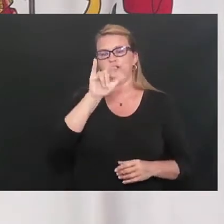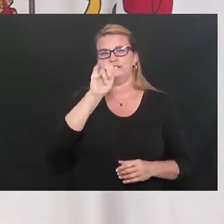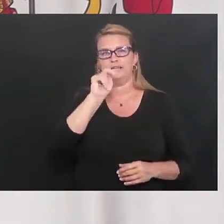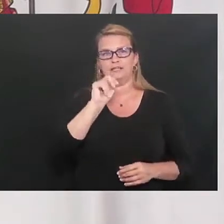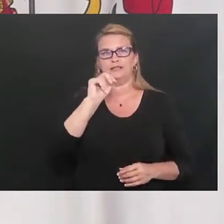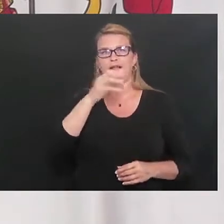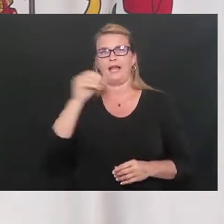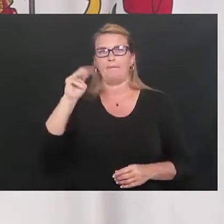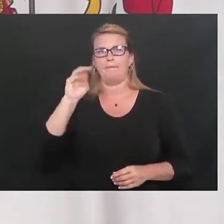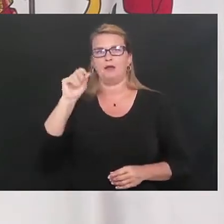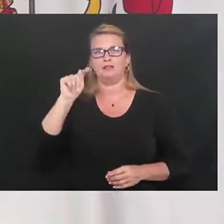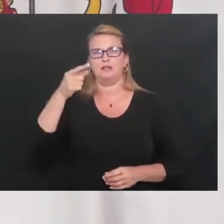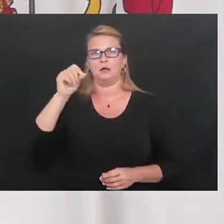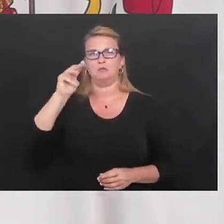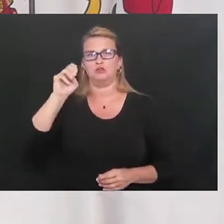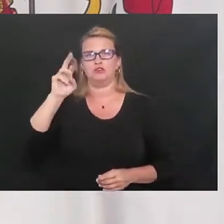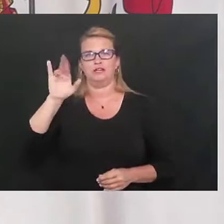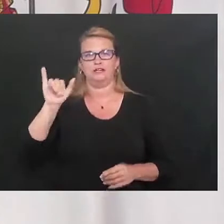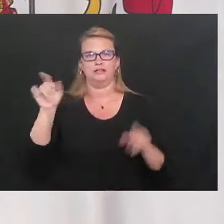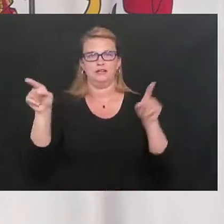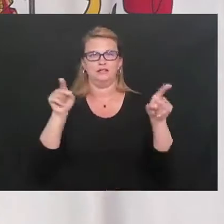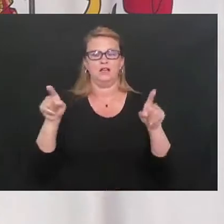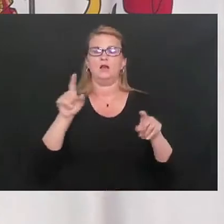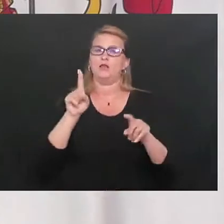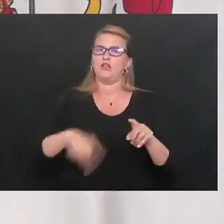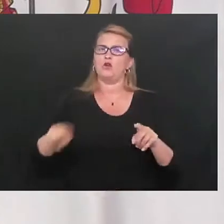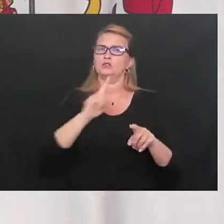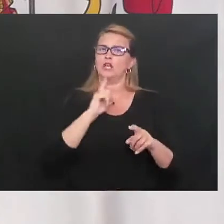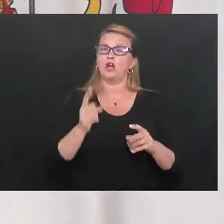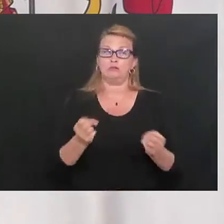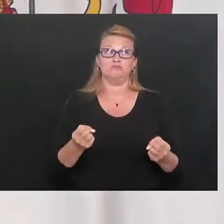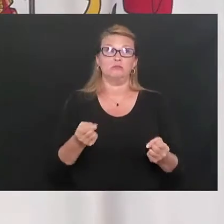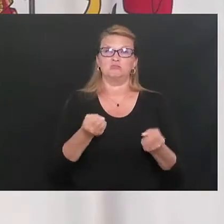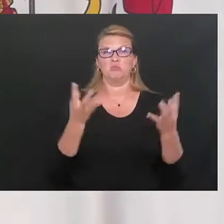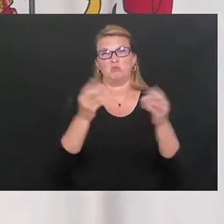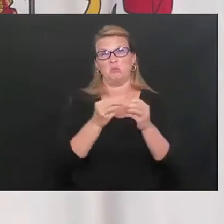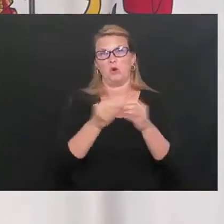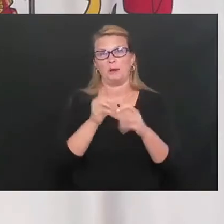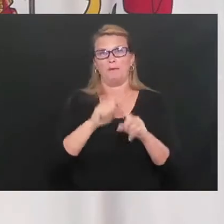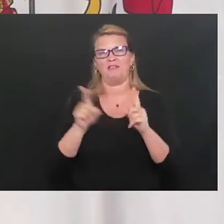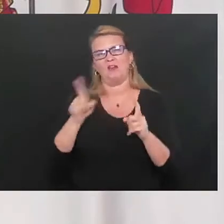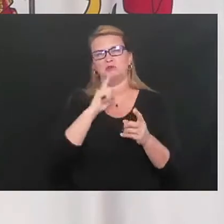bunch more, but those are the primaries. The other thing I promised you is